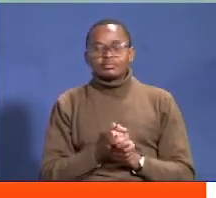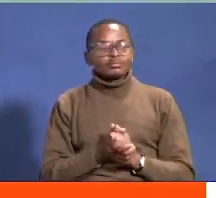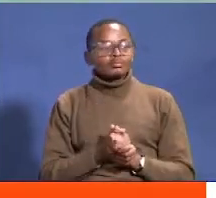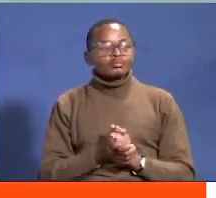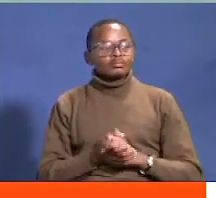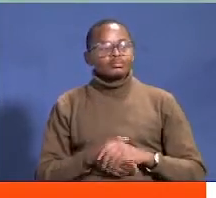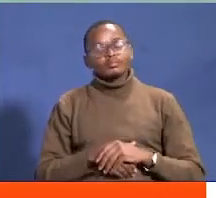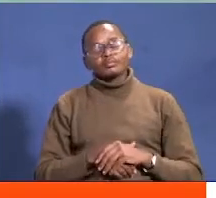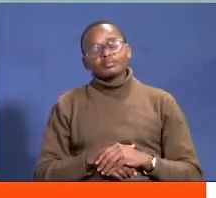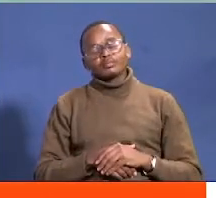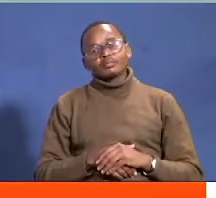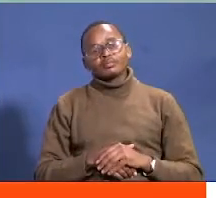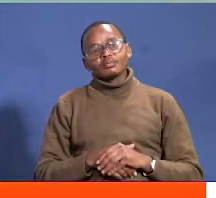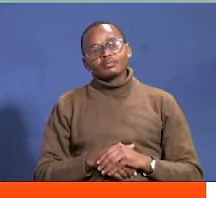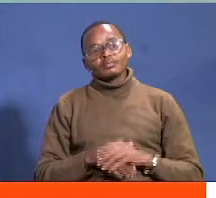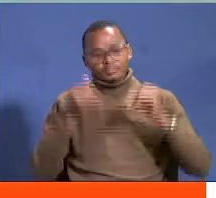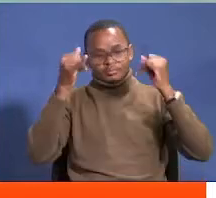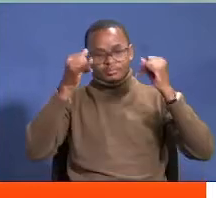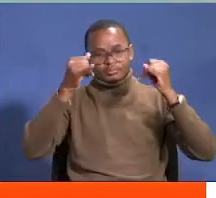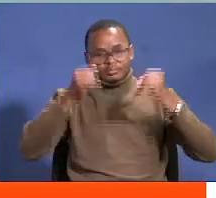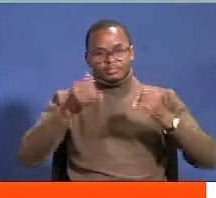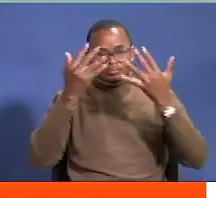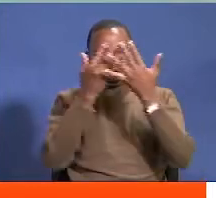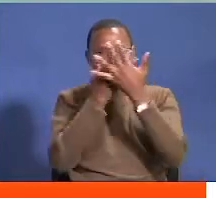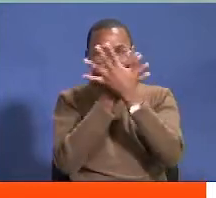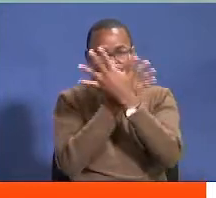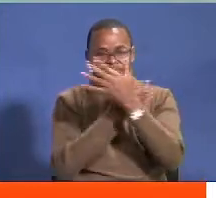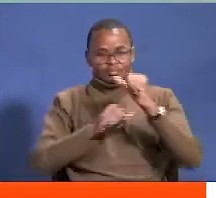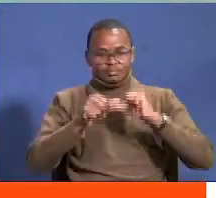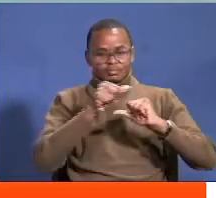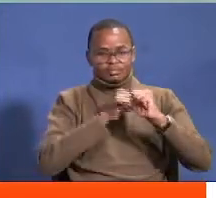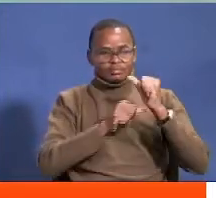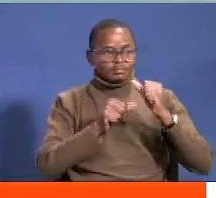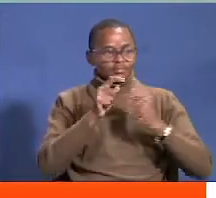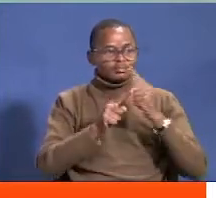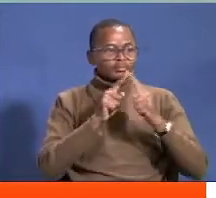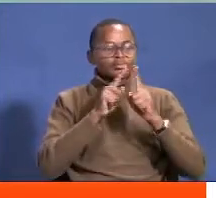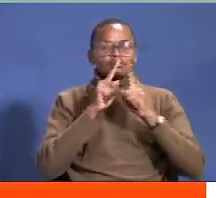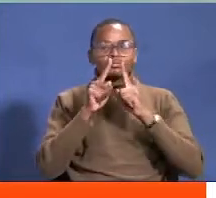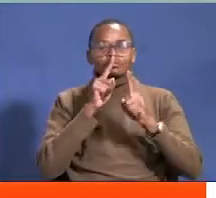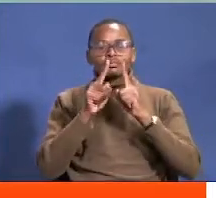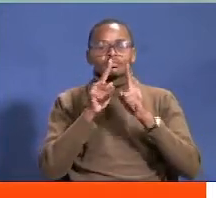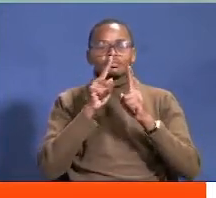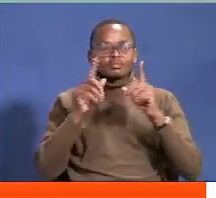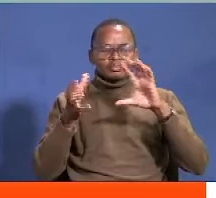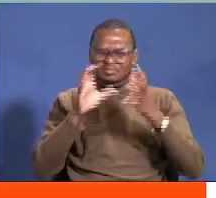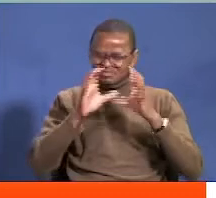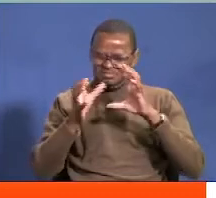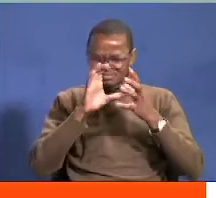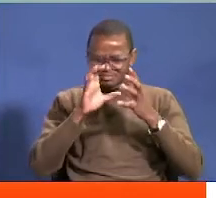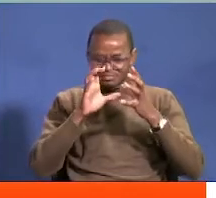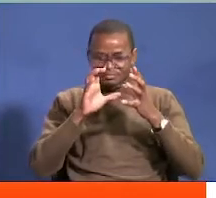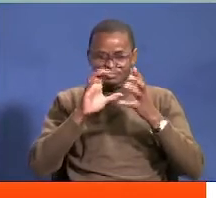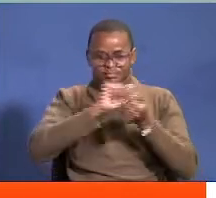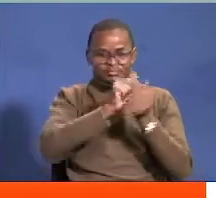tonight. Thank you so much for that. Now, into the discussion of the night, climate action. When we are talking about climate change, what exactly